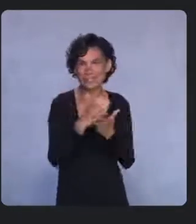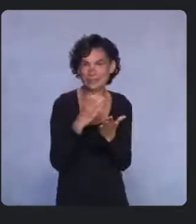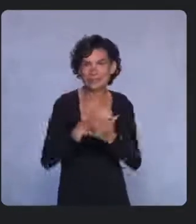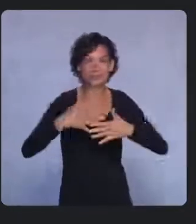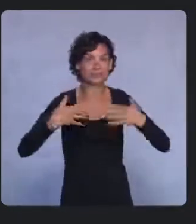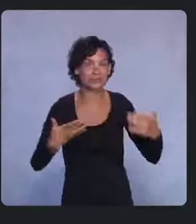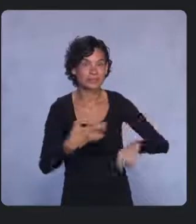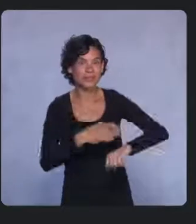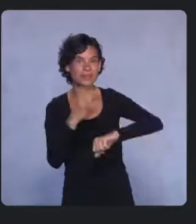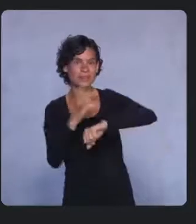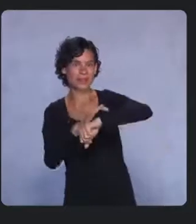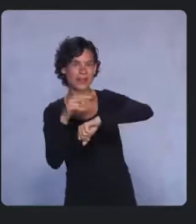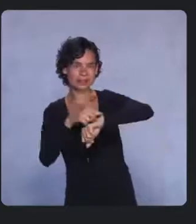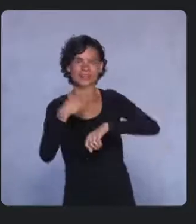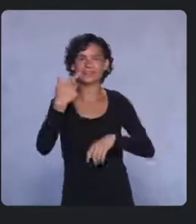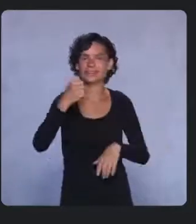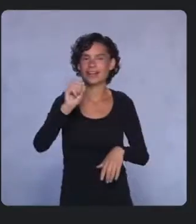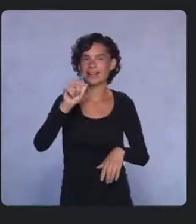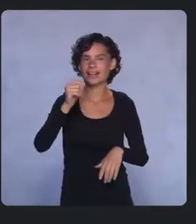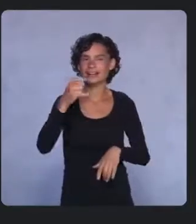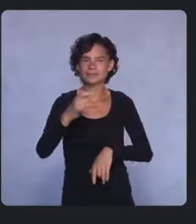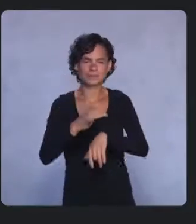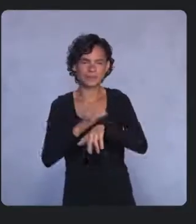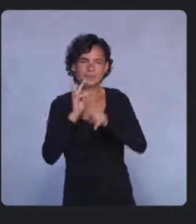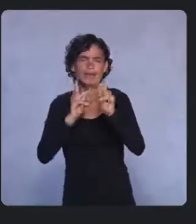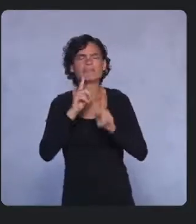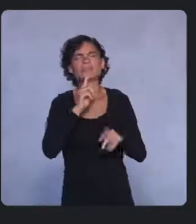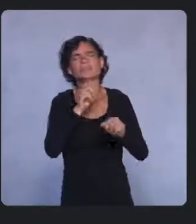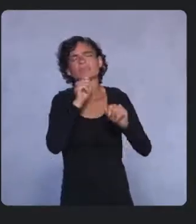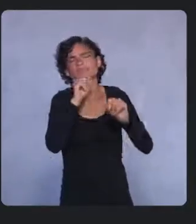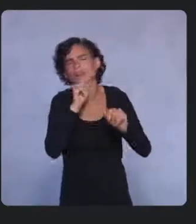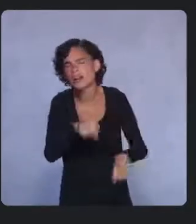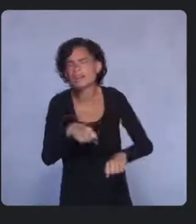Galaxy Watch is already loved by Android smartphone users with our signature designs